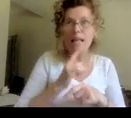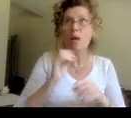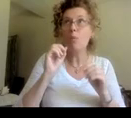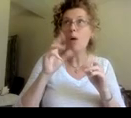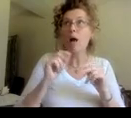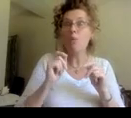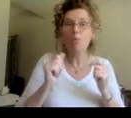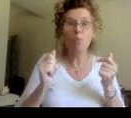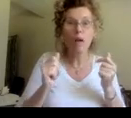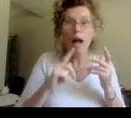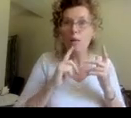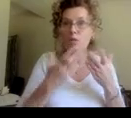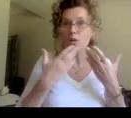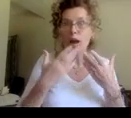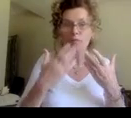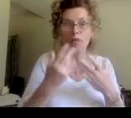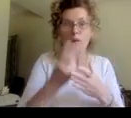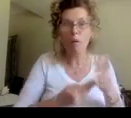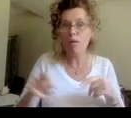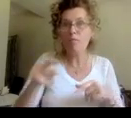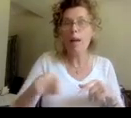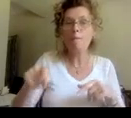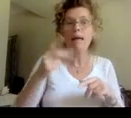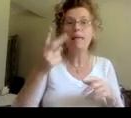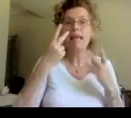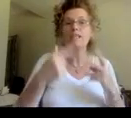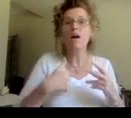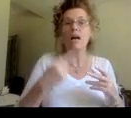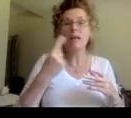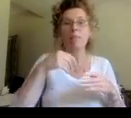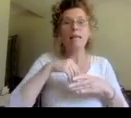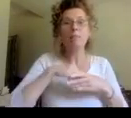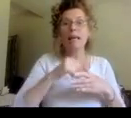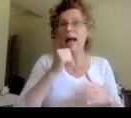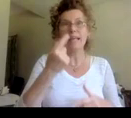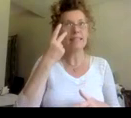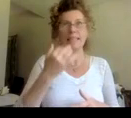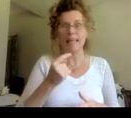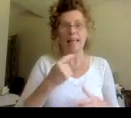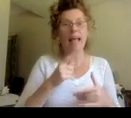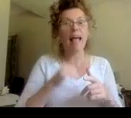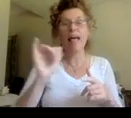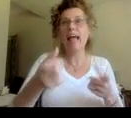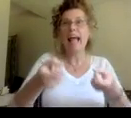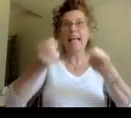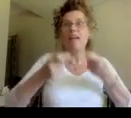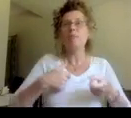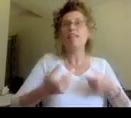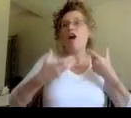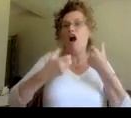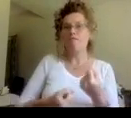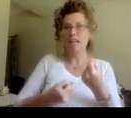I was just so grateful for both of them, because they saw something in me that I didn't see, and that just gave me the confidence to